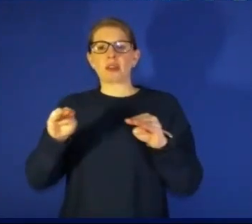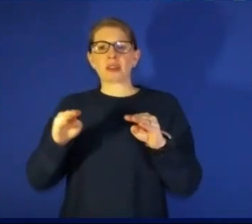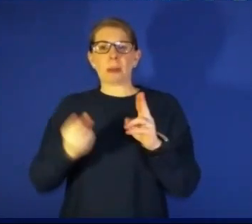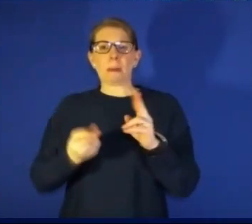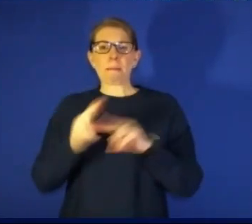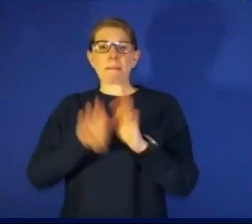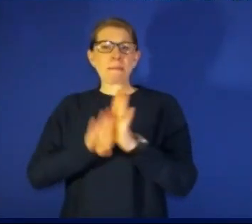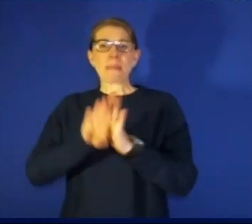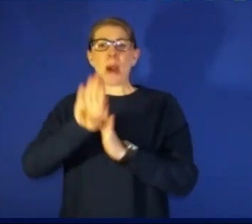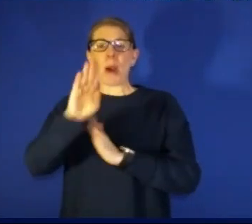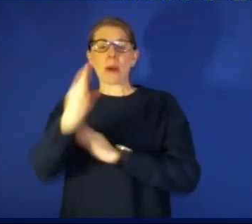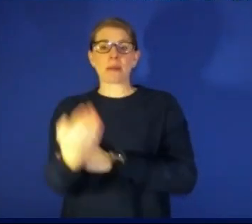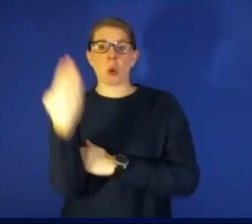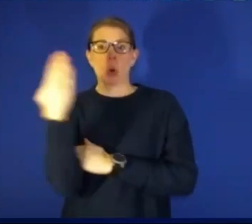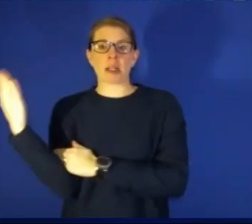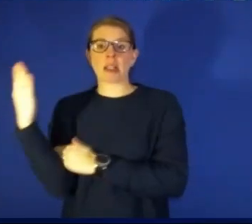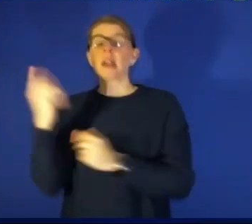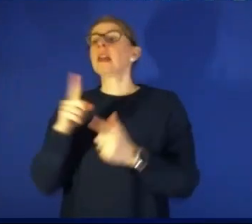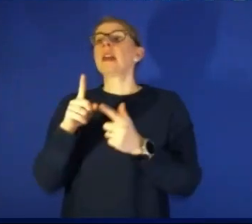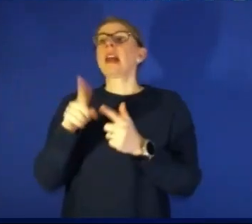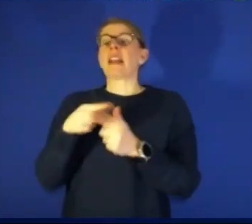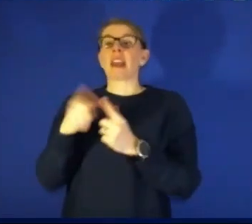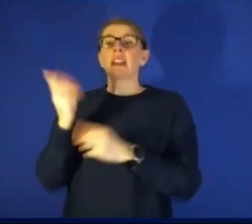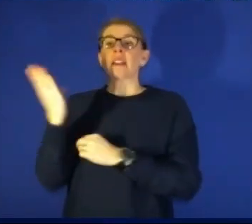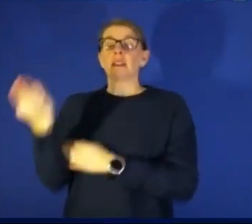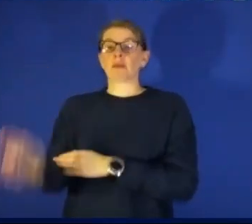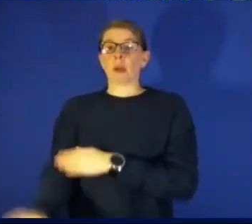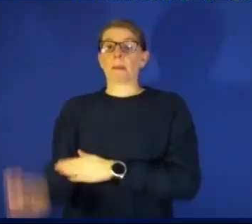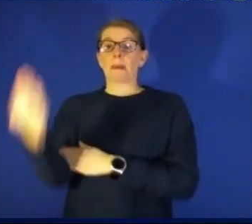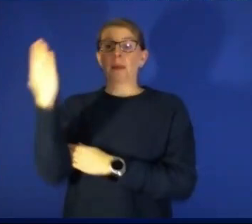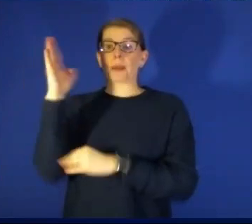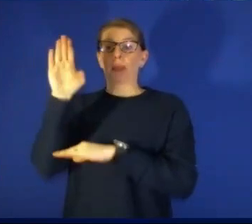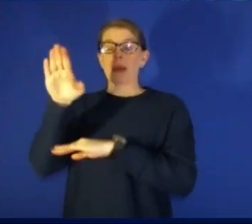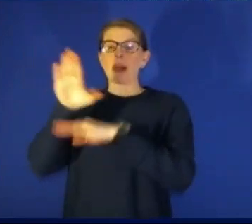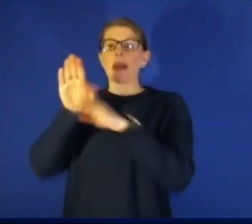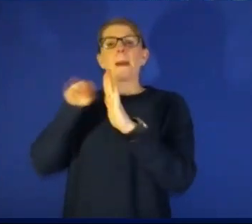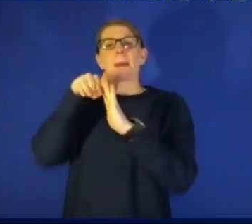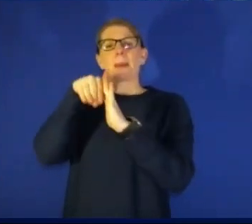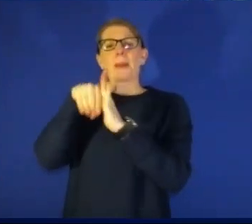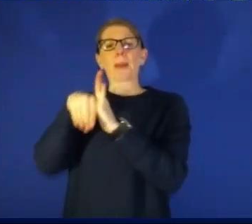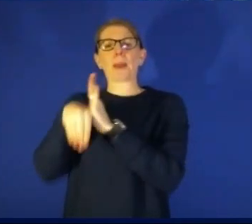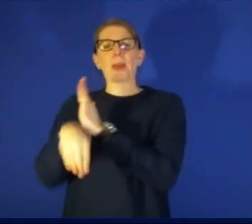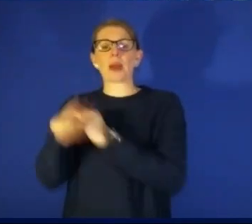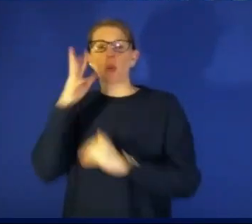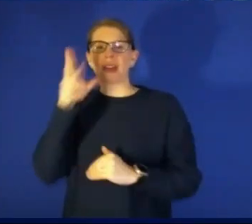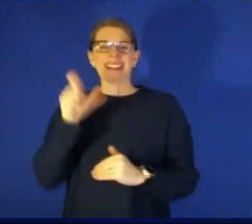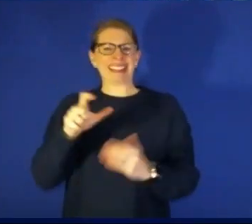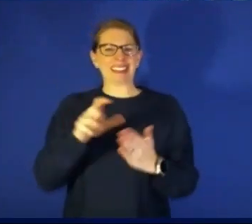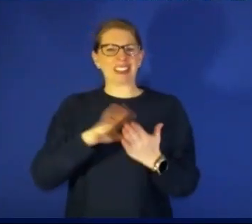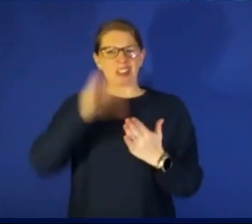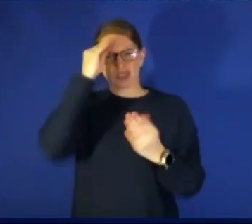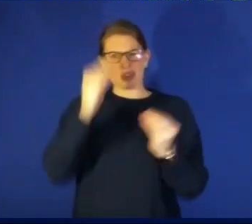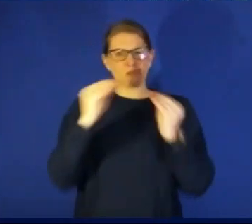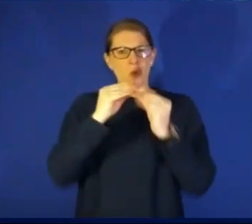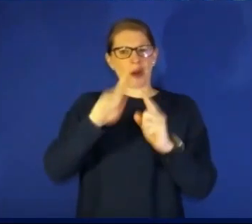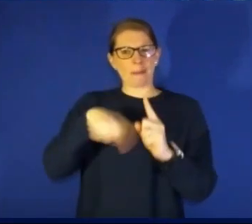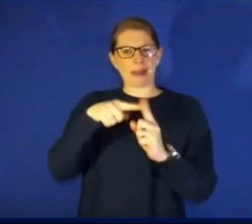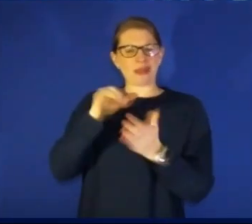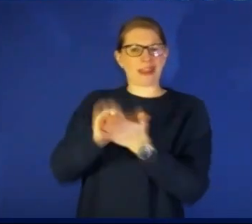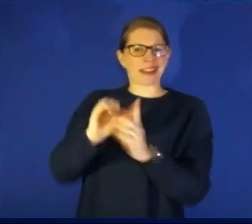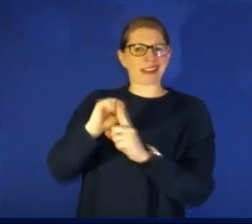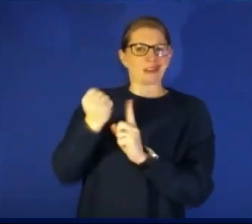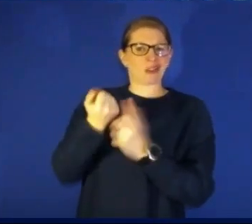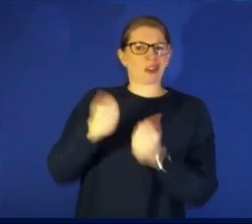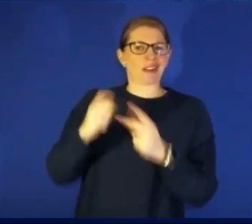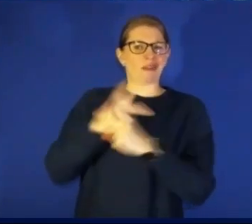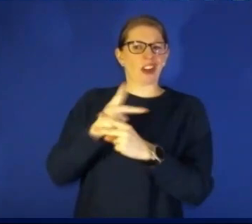become more active through the day, glucose levels come down. But I think I would need to know more about that situation to really try to figure that one